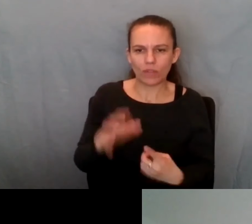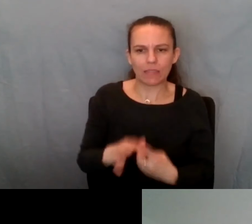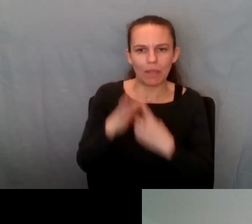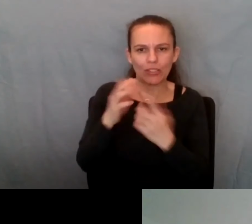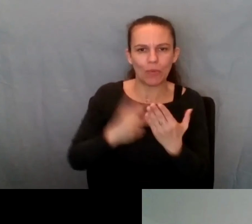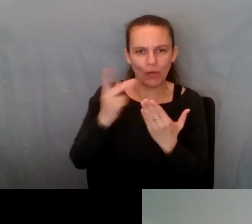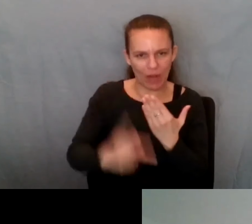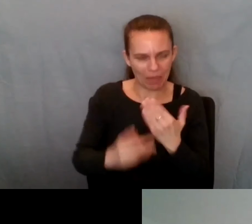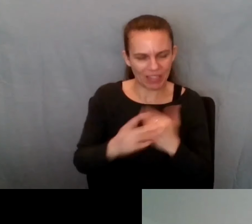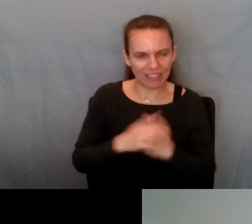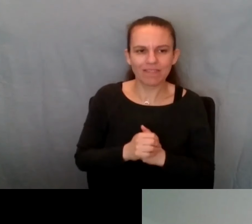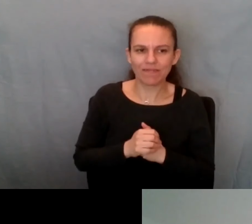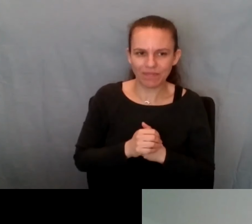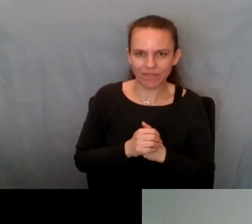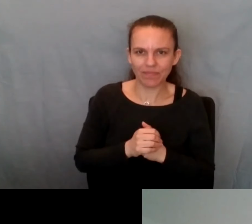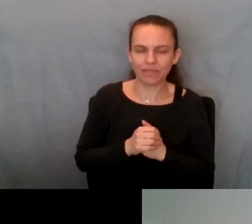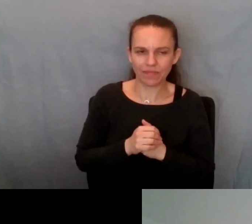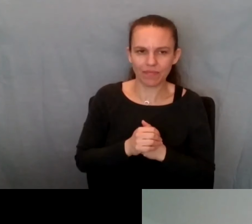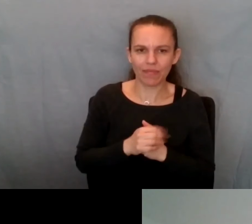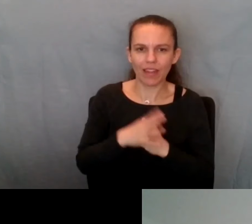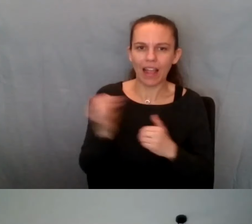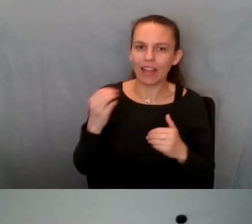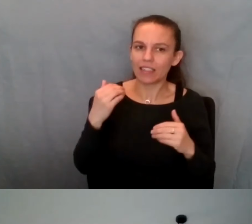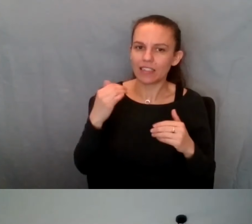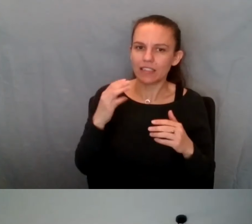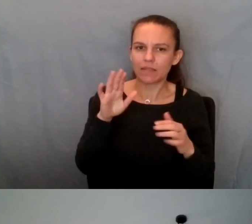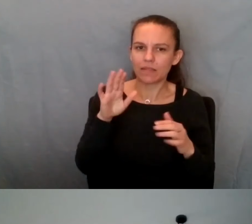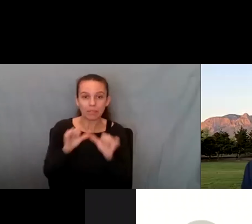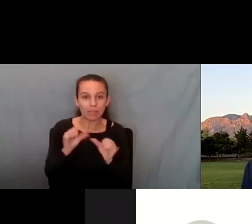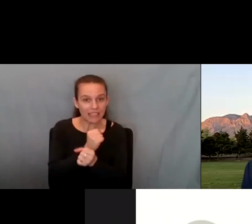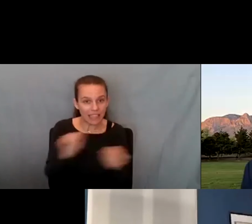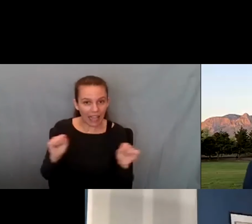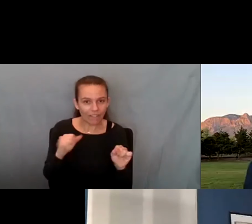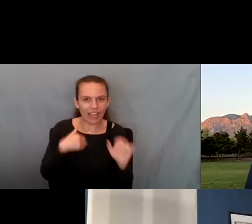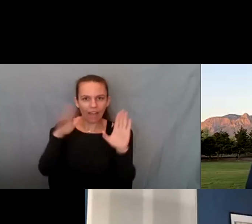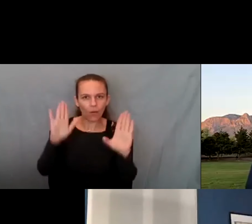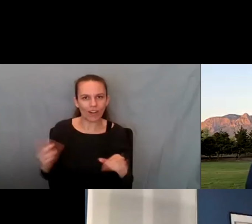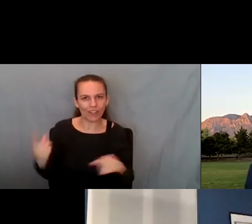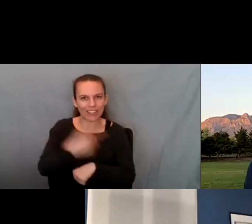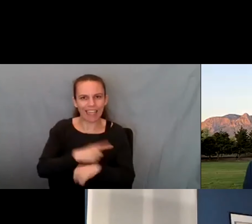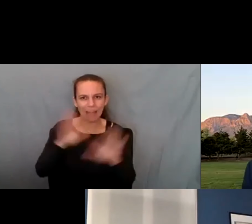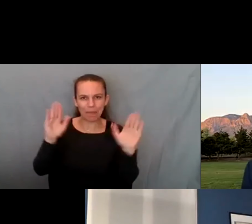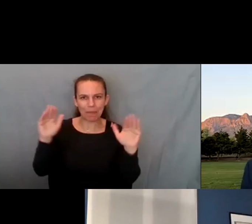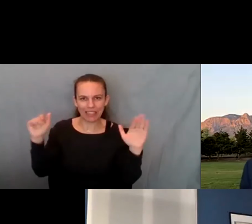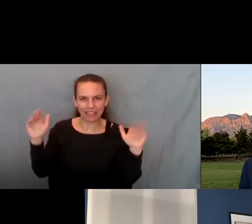And be safe and have a wonderful day. Bye-bye.